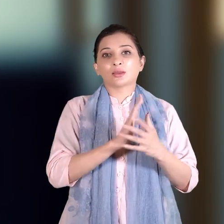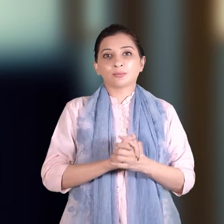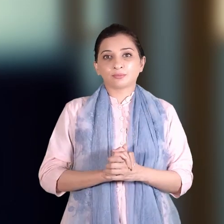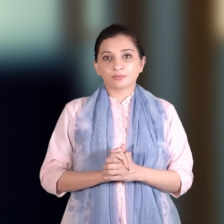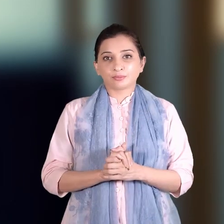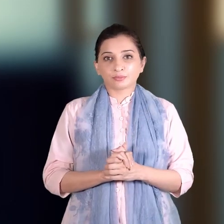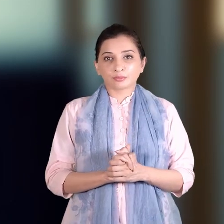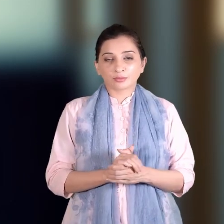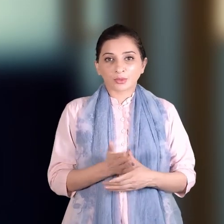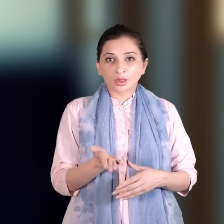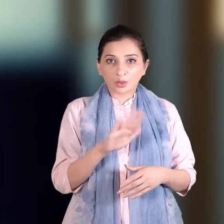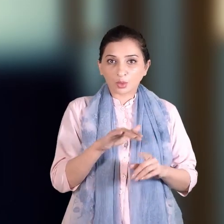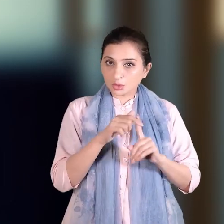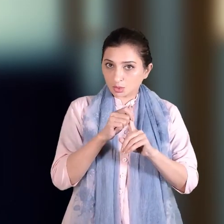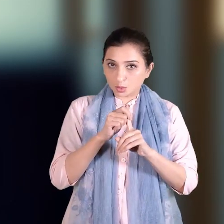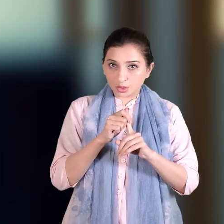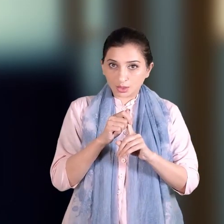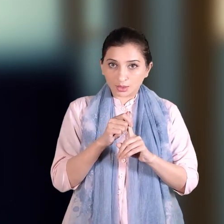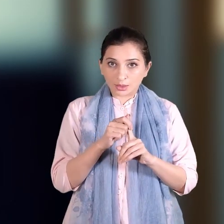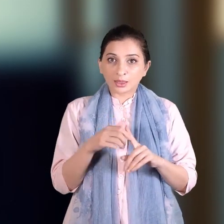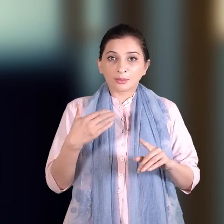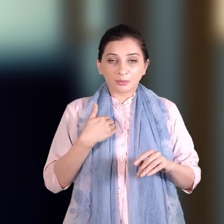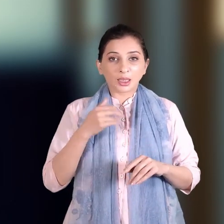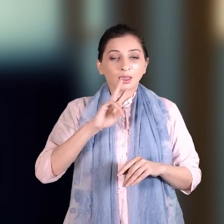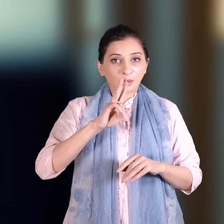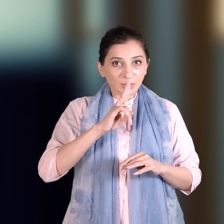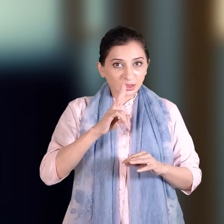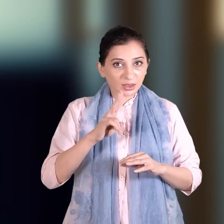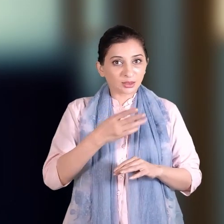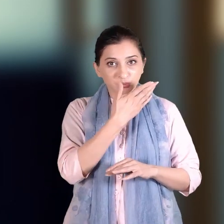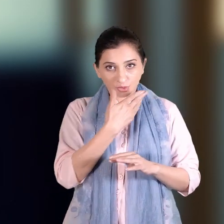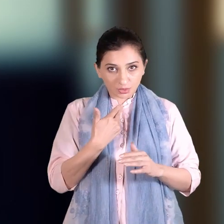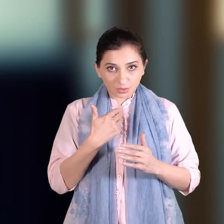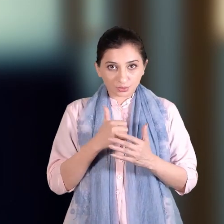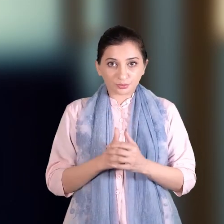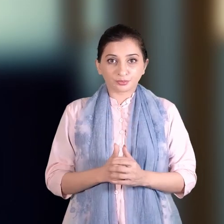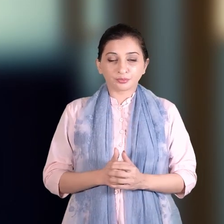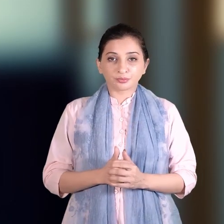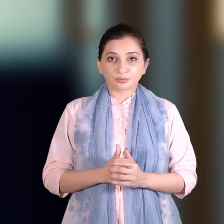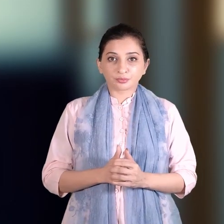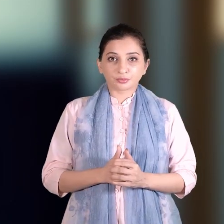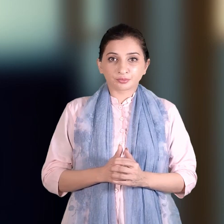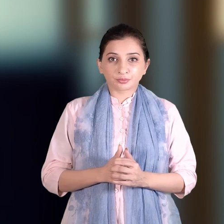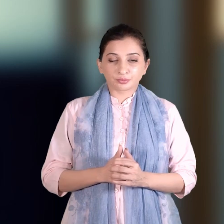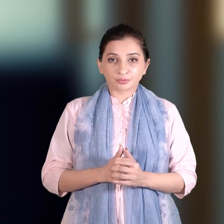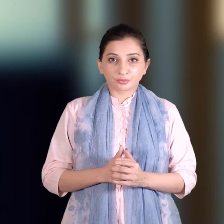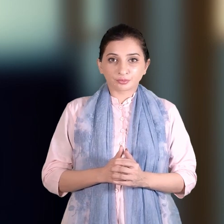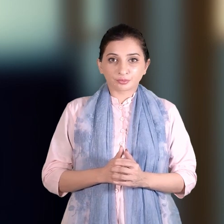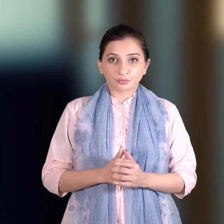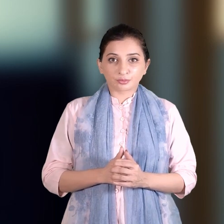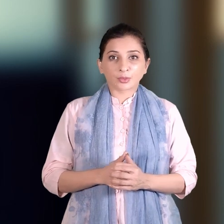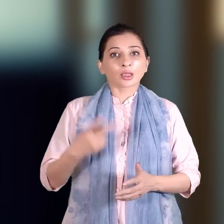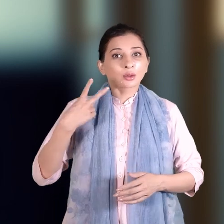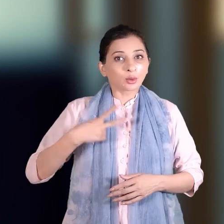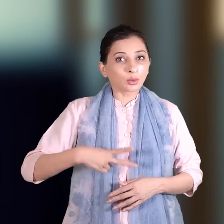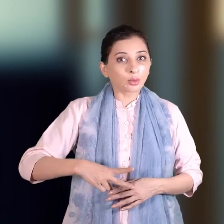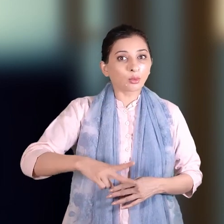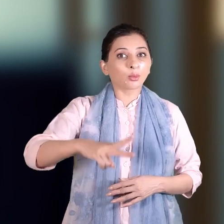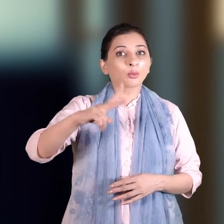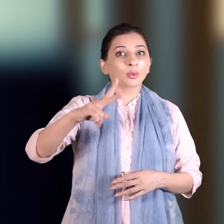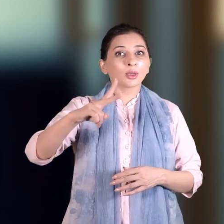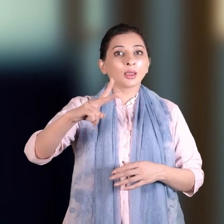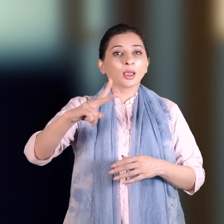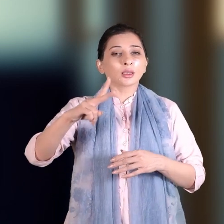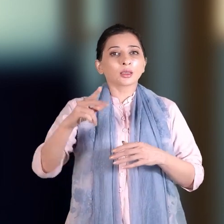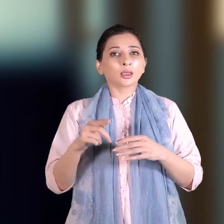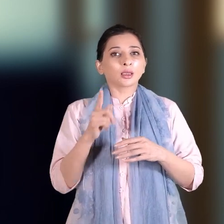Another important aspect that I particularly want to talk about is the constant wave